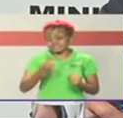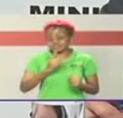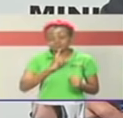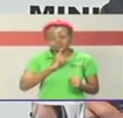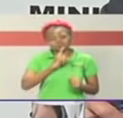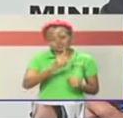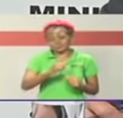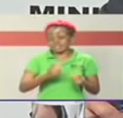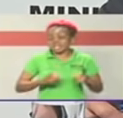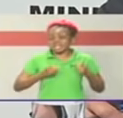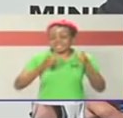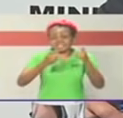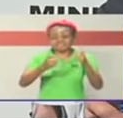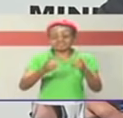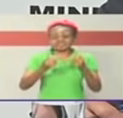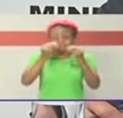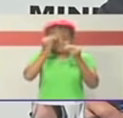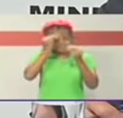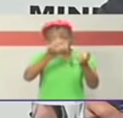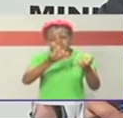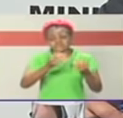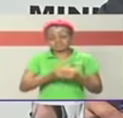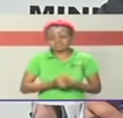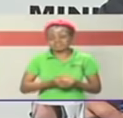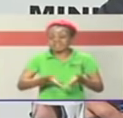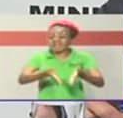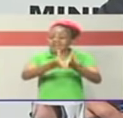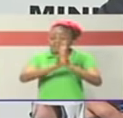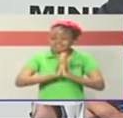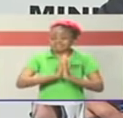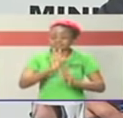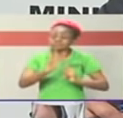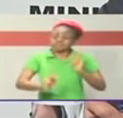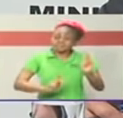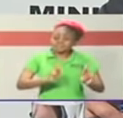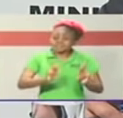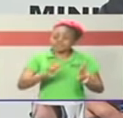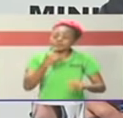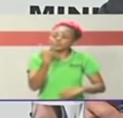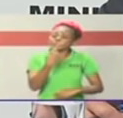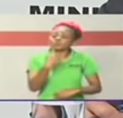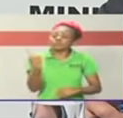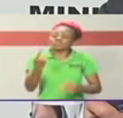information, and asking people only to rely on